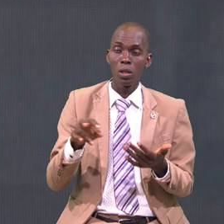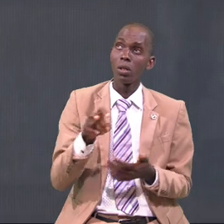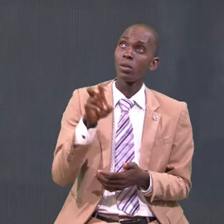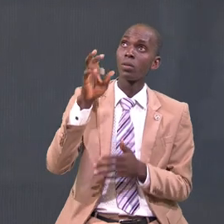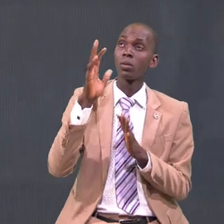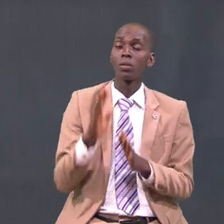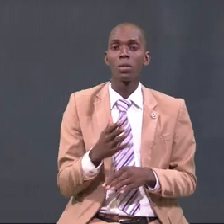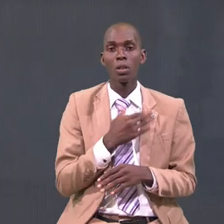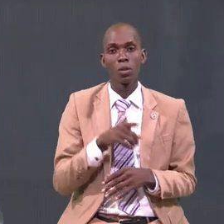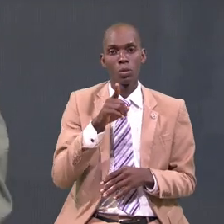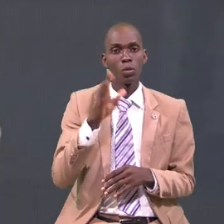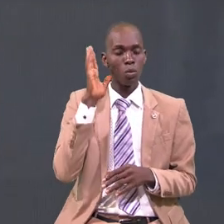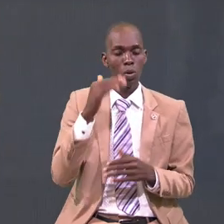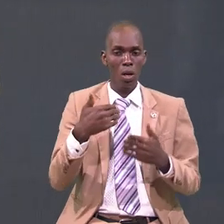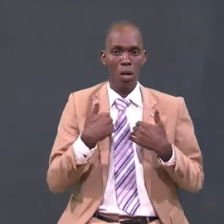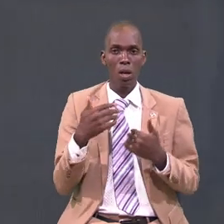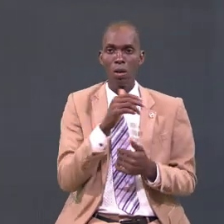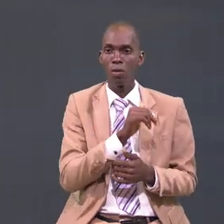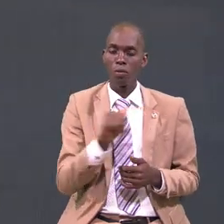will have a glorious translation.